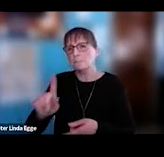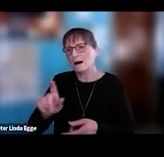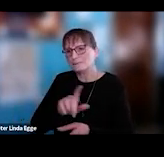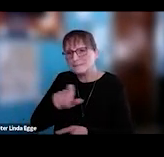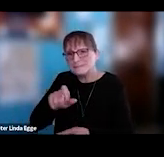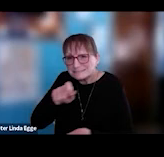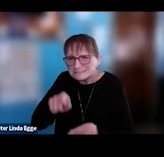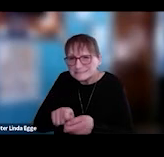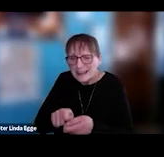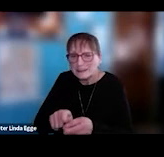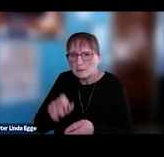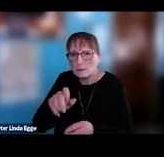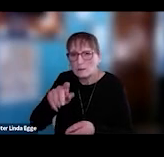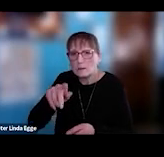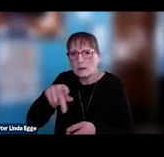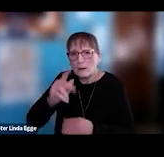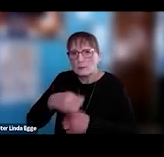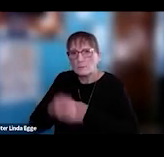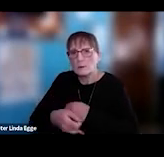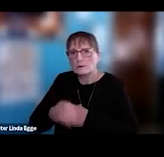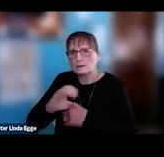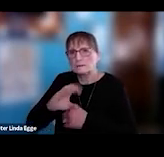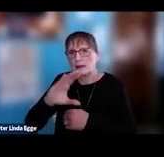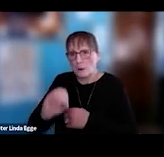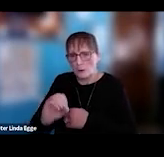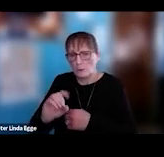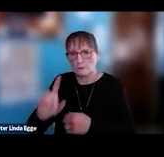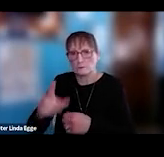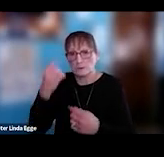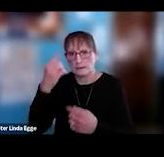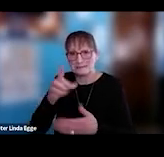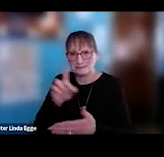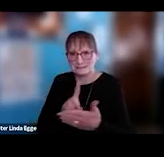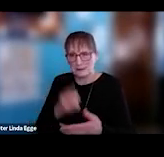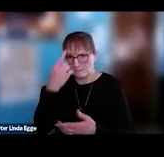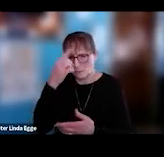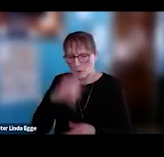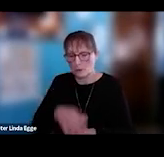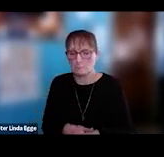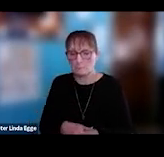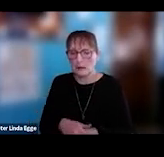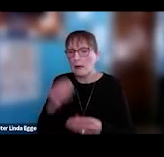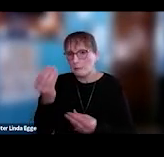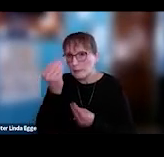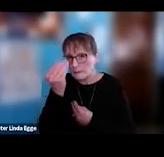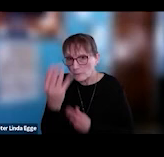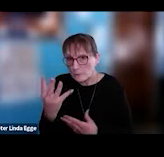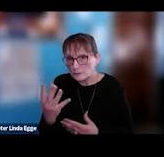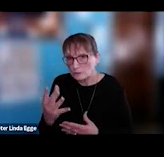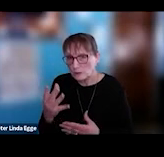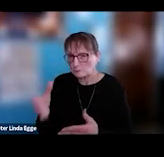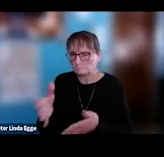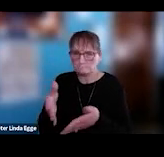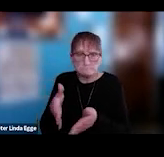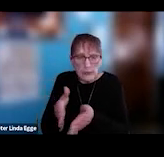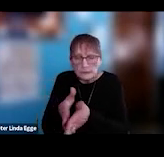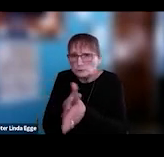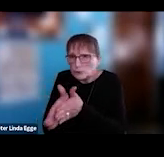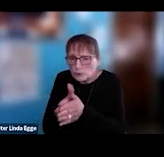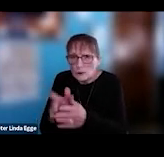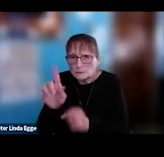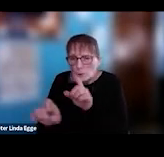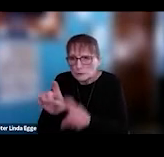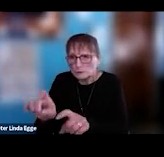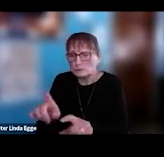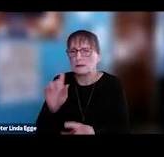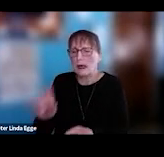designed for. The information and education that hopefully generates questions and